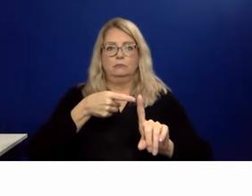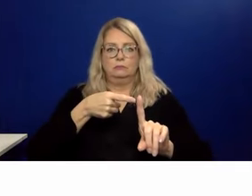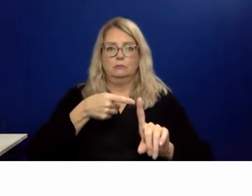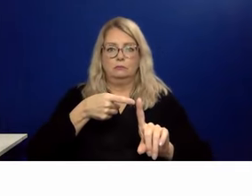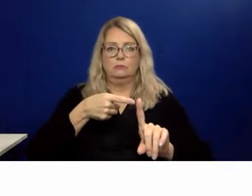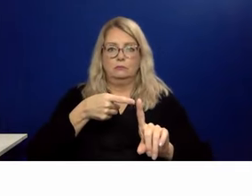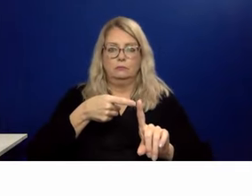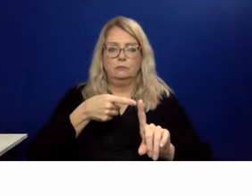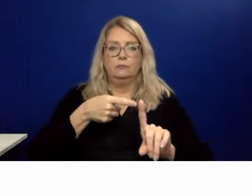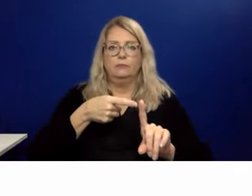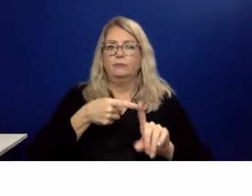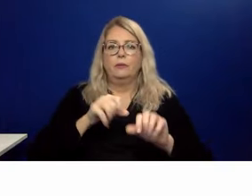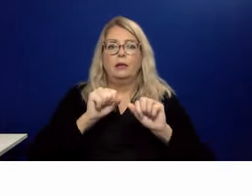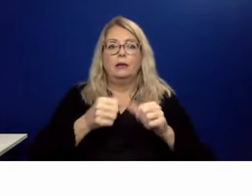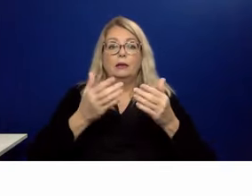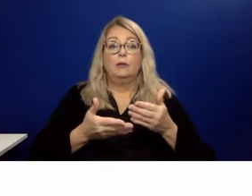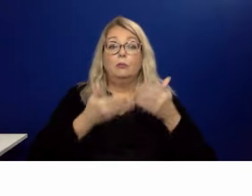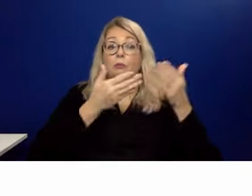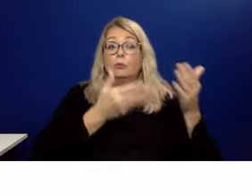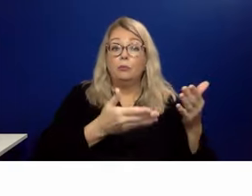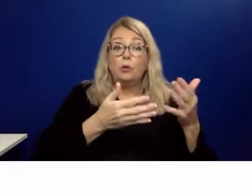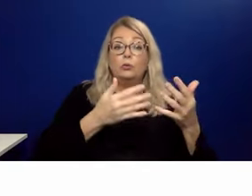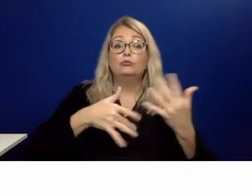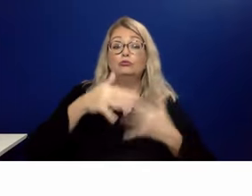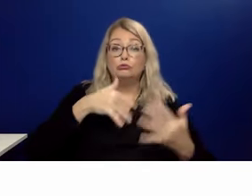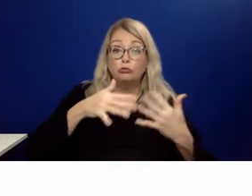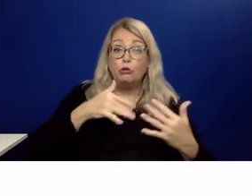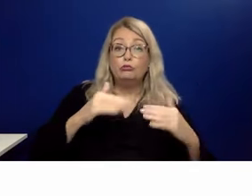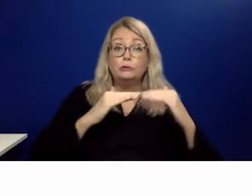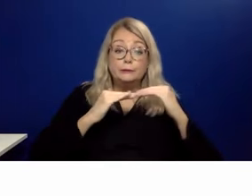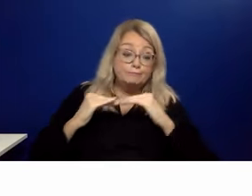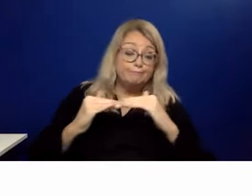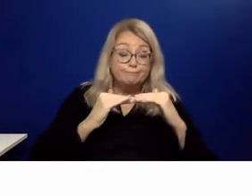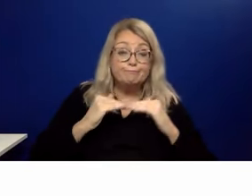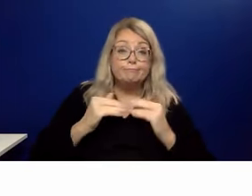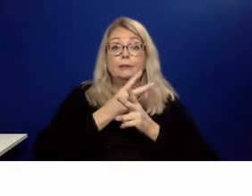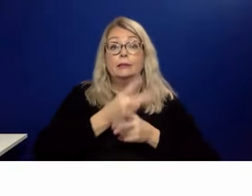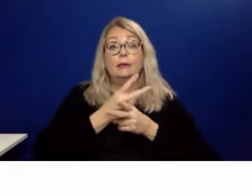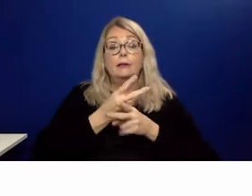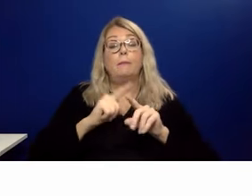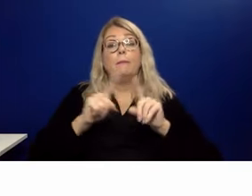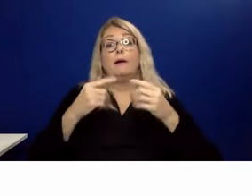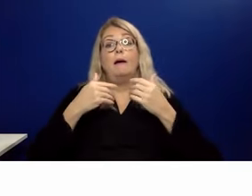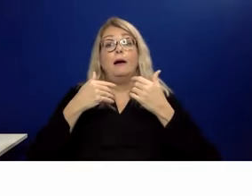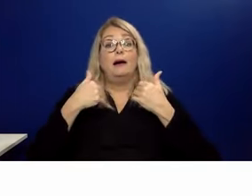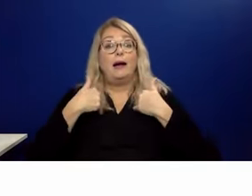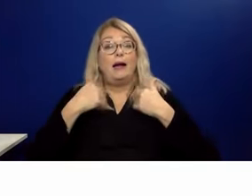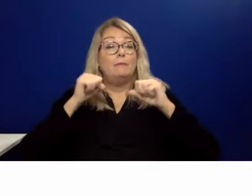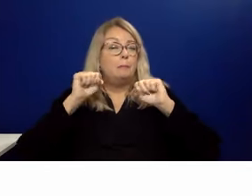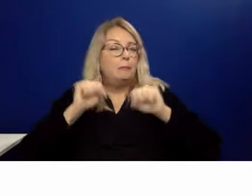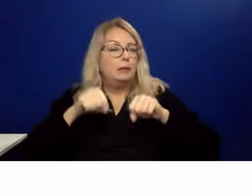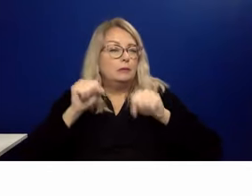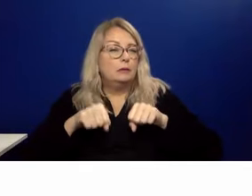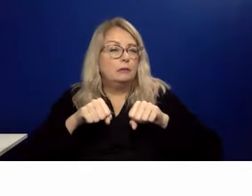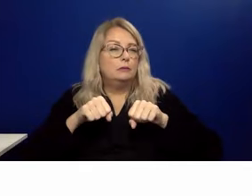can promote socially just care, it does, and has the potential to do more. And I'm very passionate about